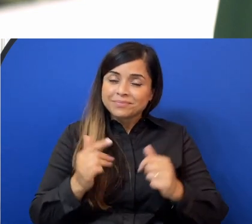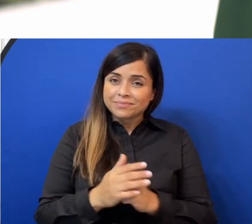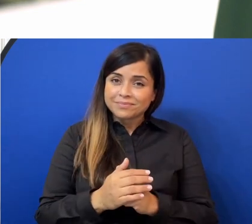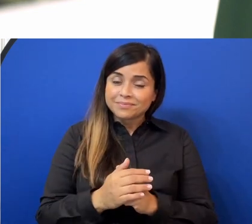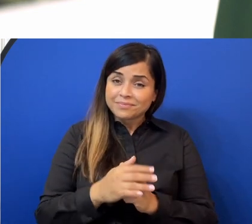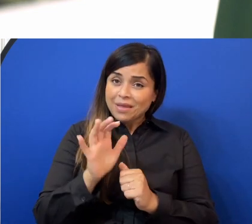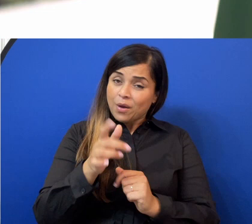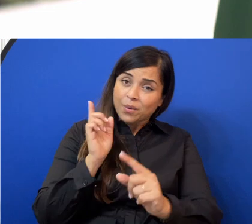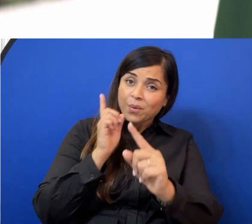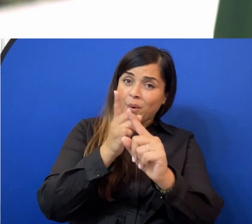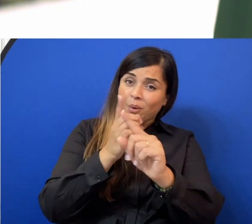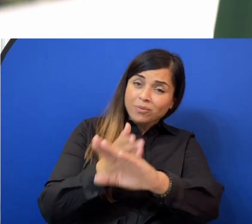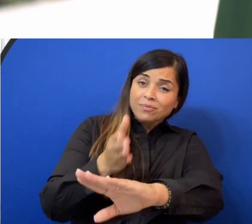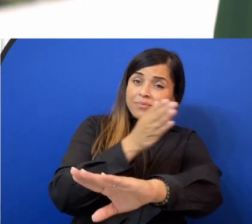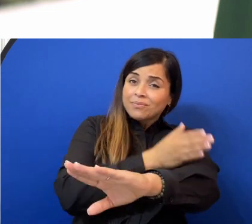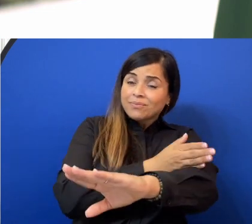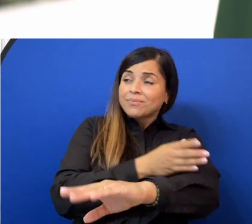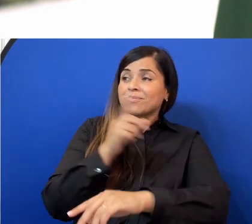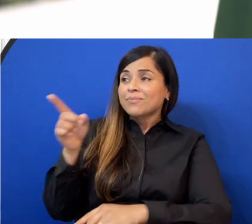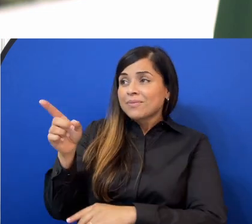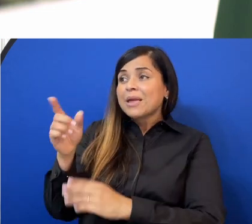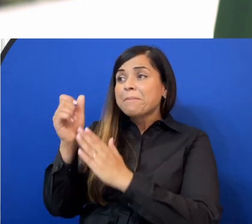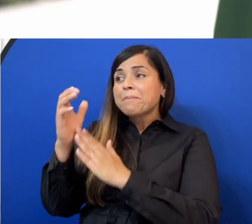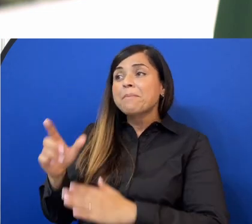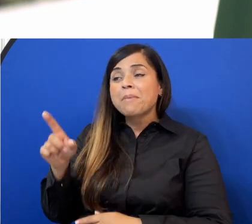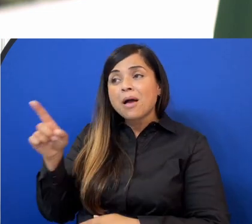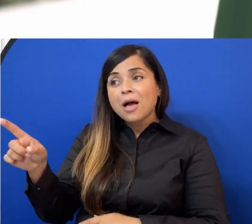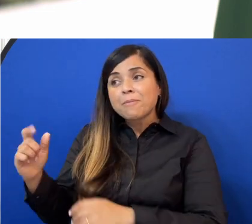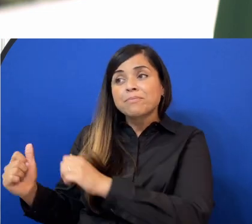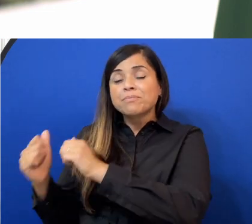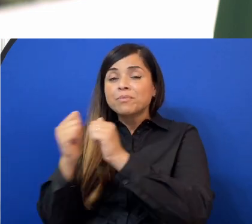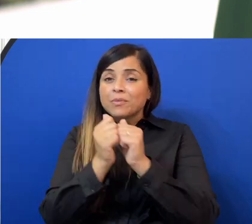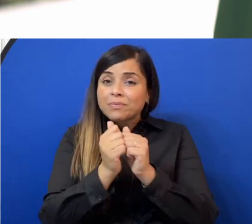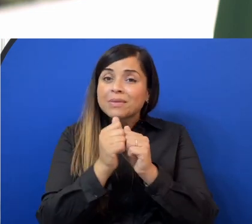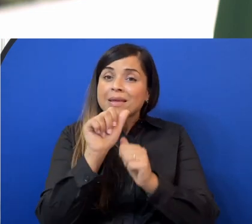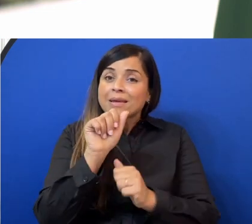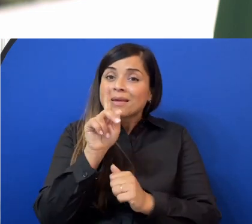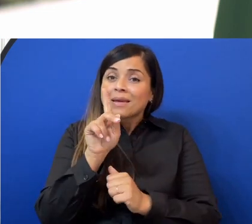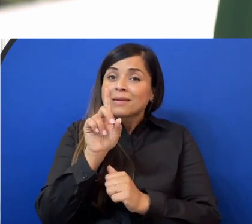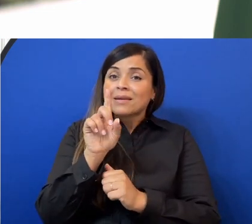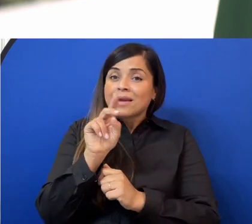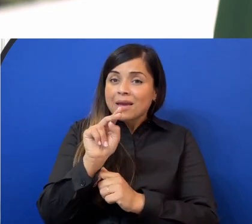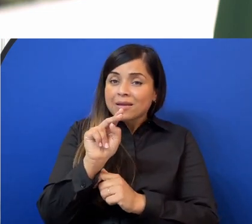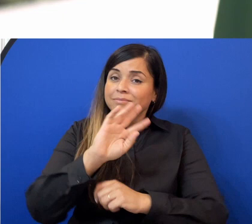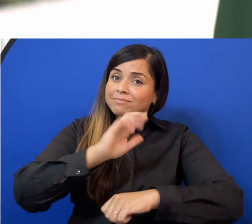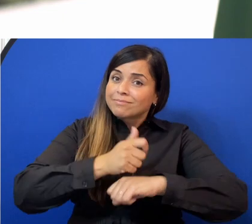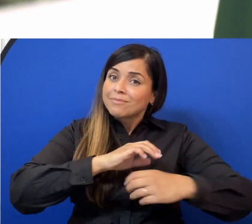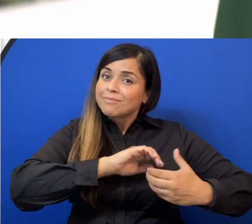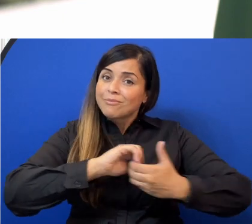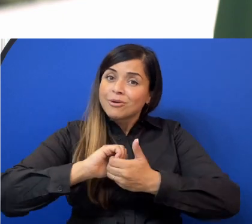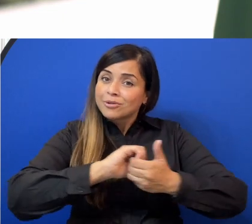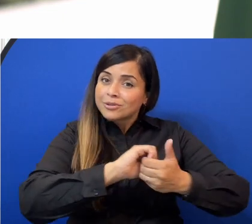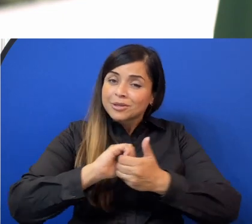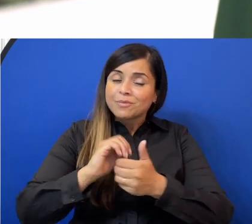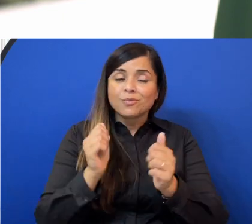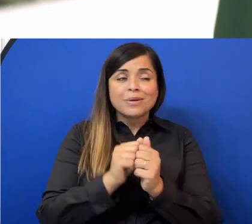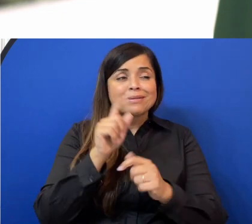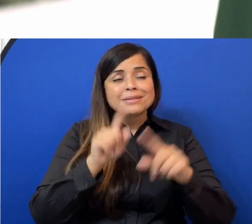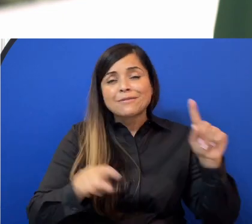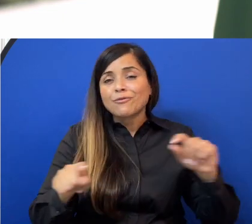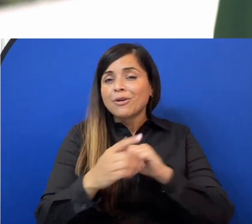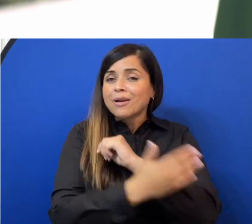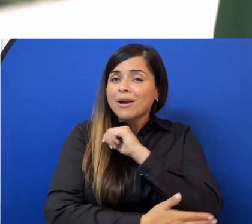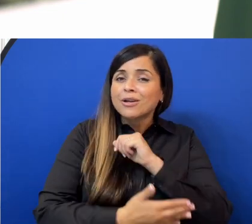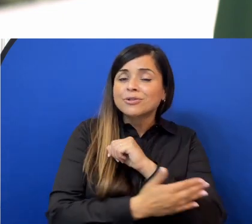the Imamat, through the AKDN, has developed partnerships with France, Norway, Germany, Portugal,